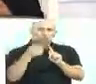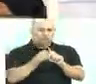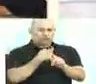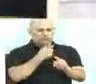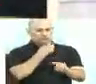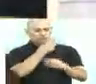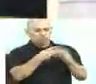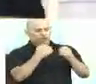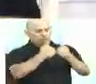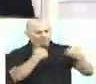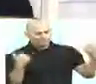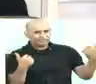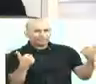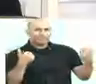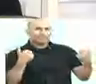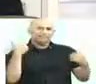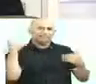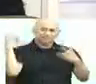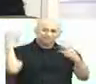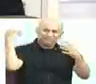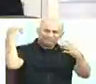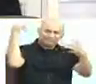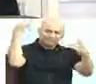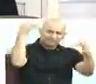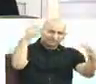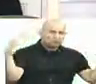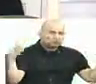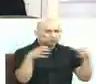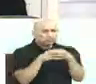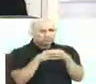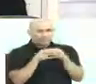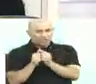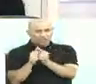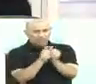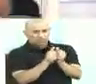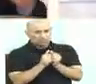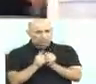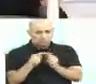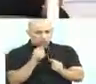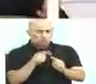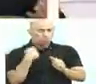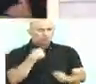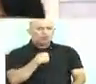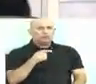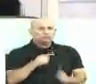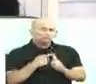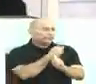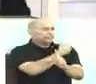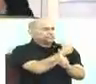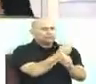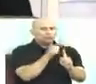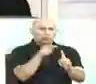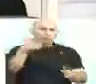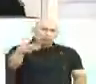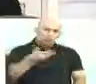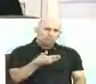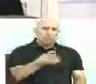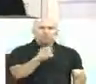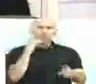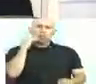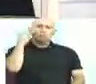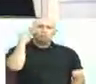worlds apart and age to age, you gathered us together. When we go astray, you welcomed us